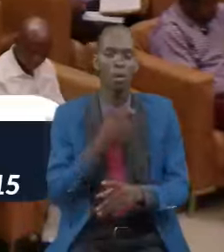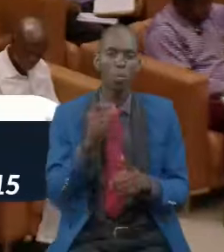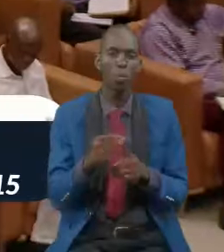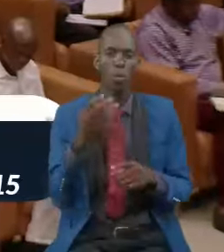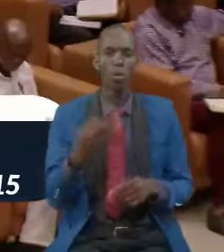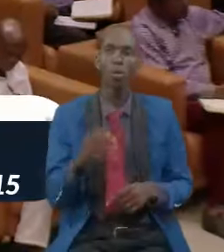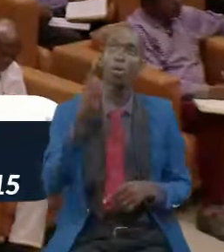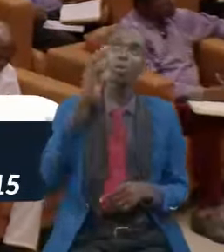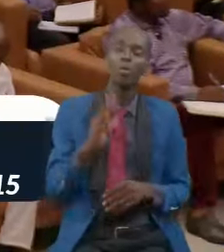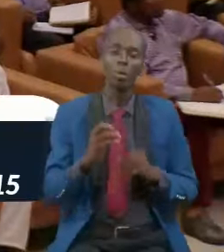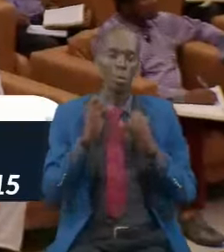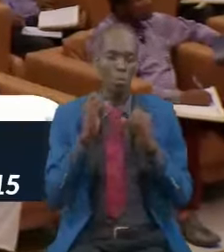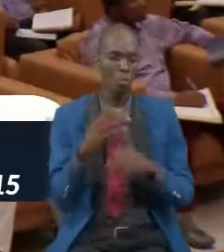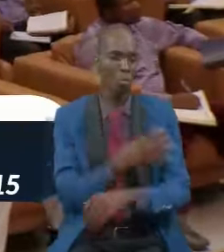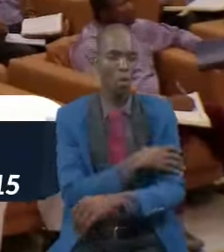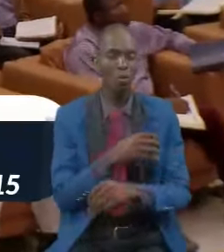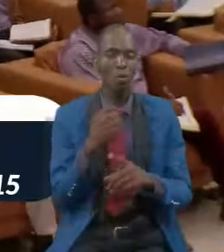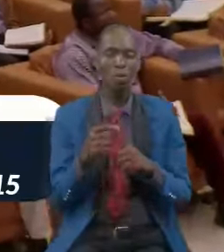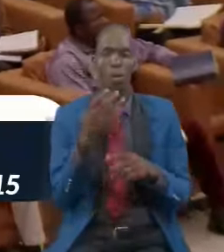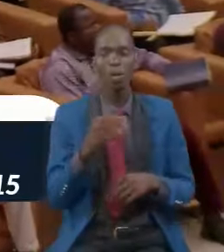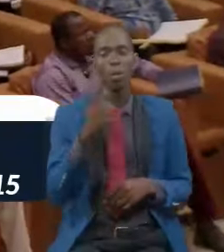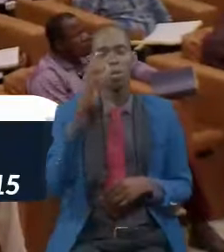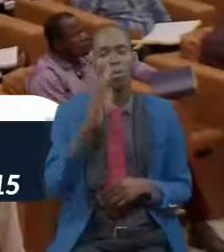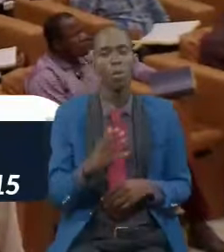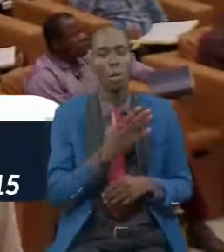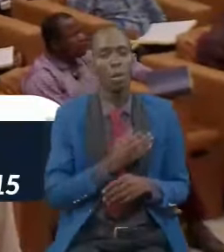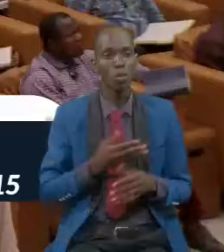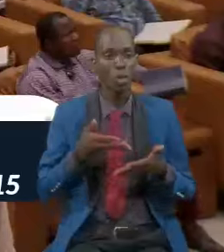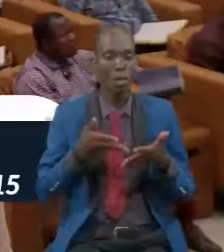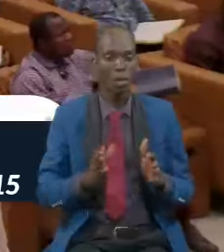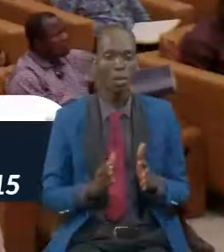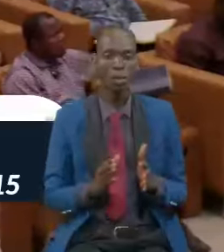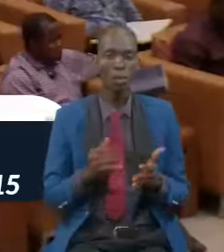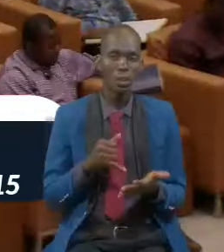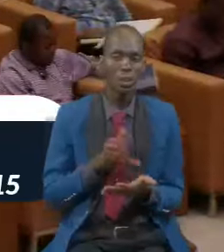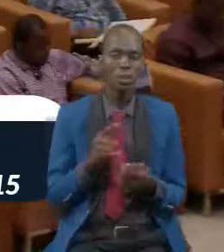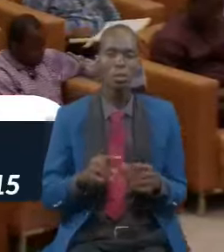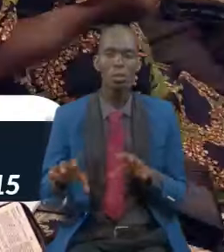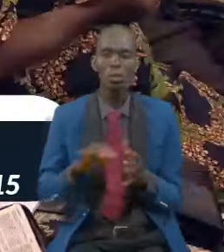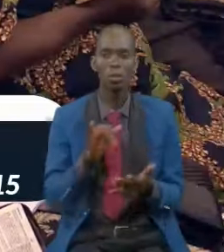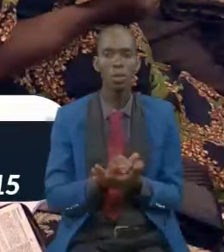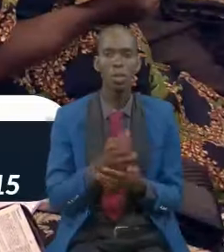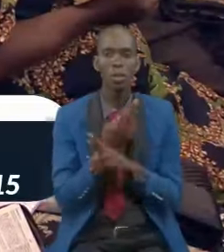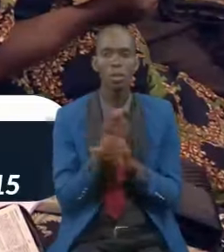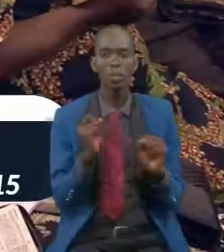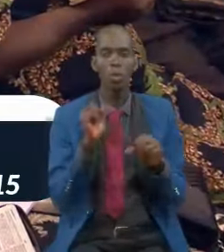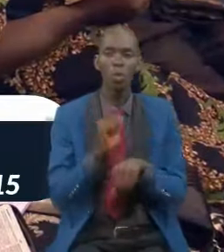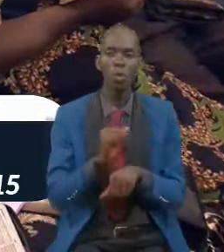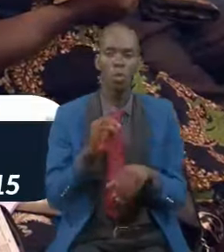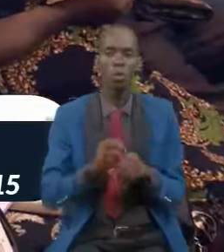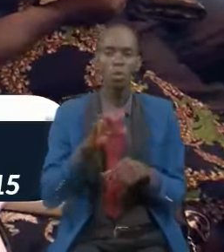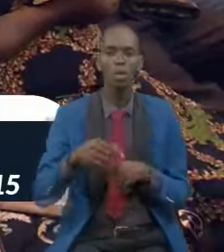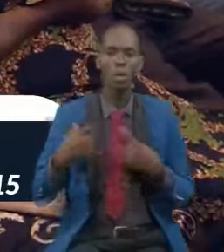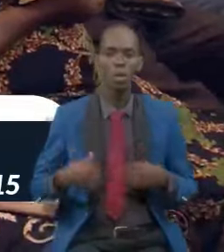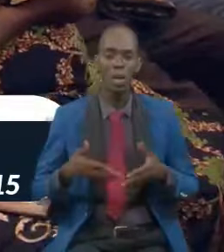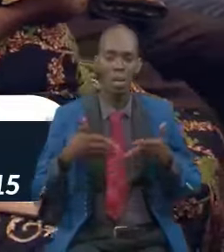God, powerful word of God, and you're allowed to do a redemptive work in your heart. And you're allowed